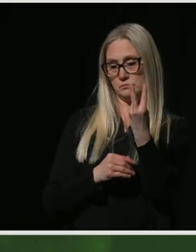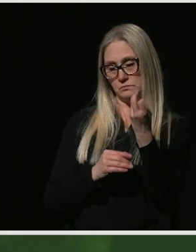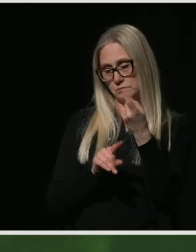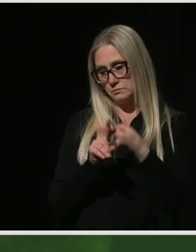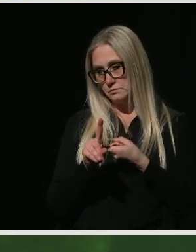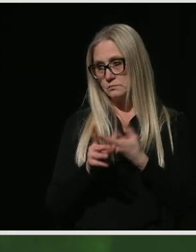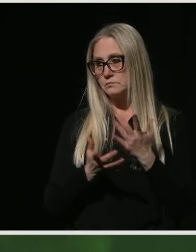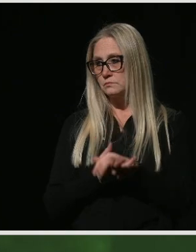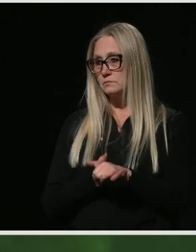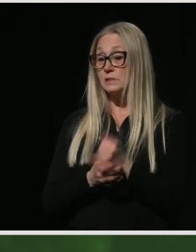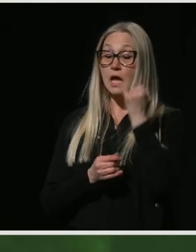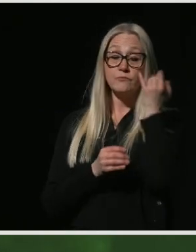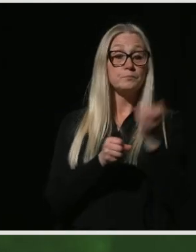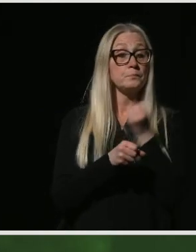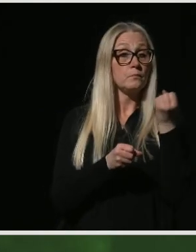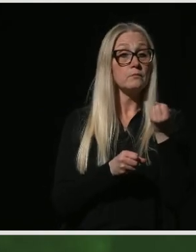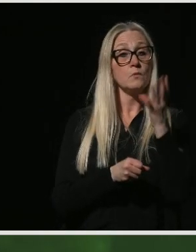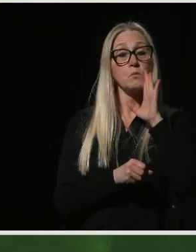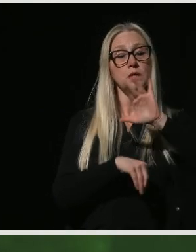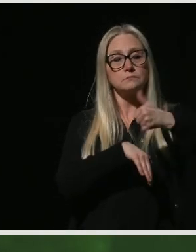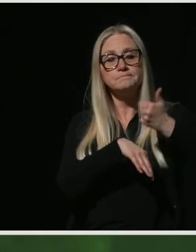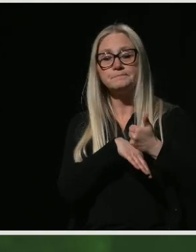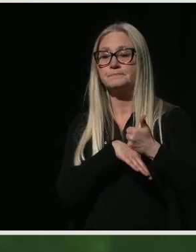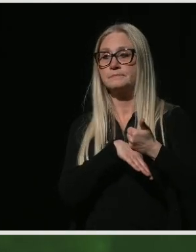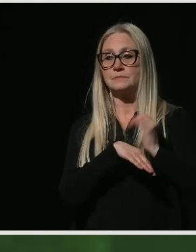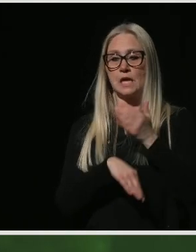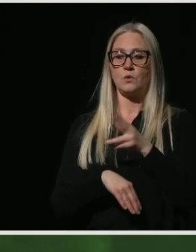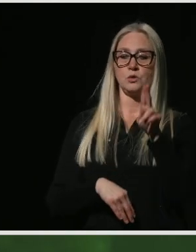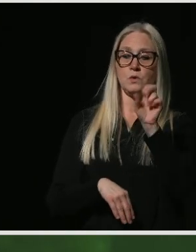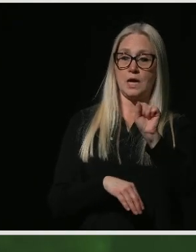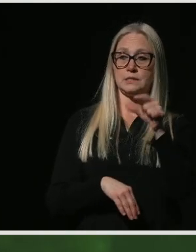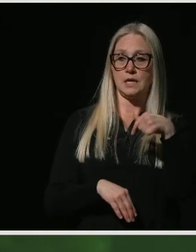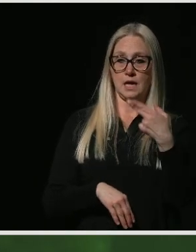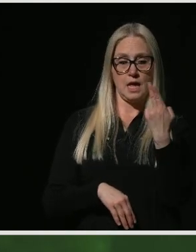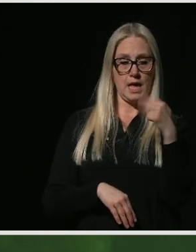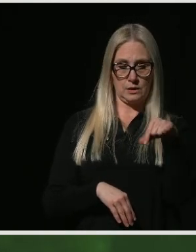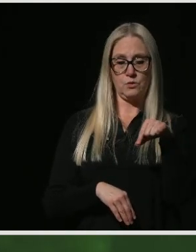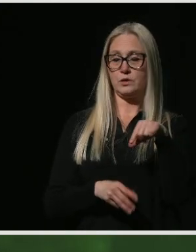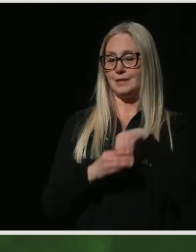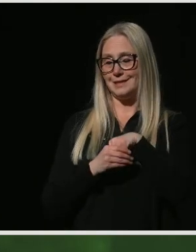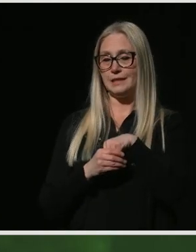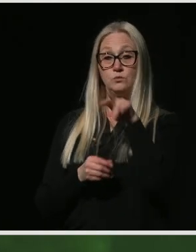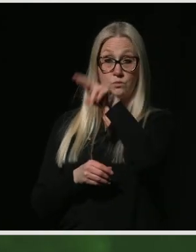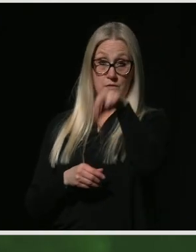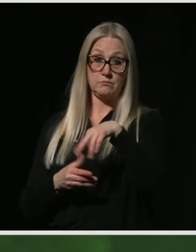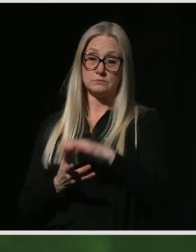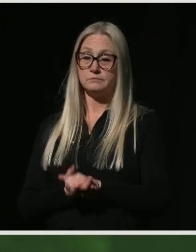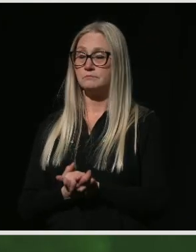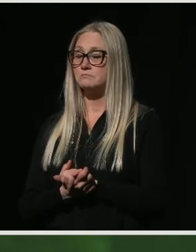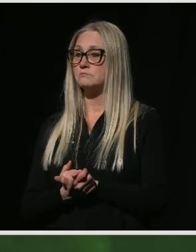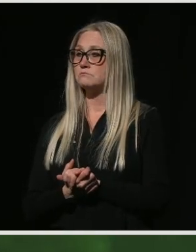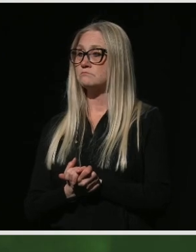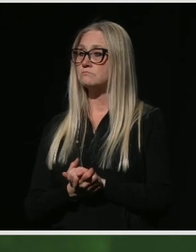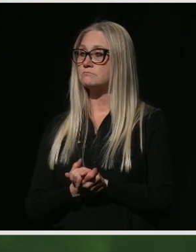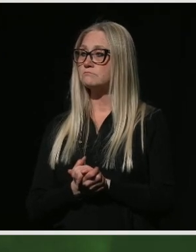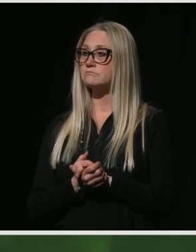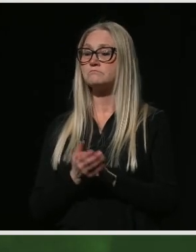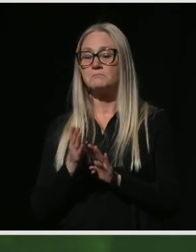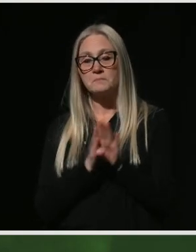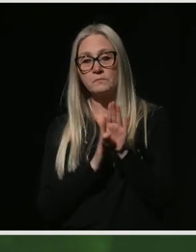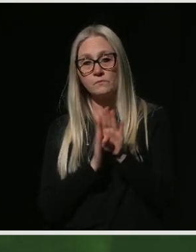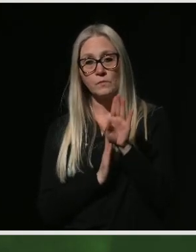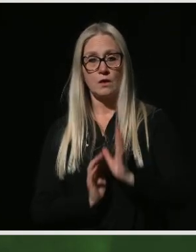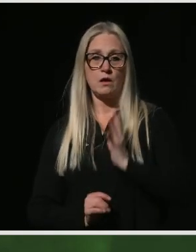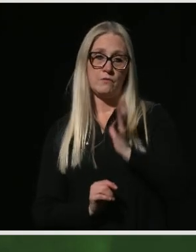by winning the competition, we were able to establish our US headquarters within upstate New York in Rochester, build a formal sales team going